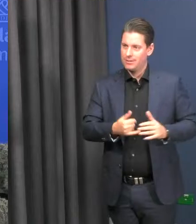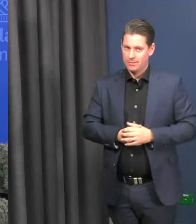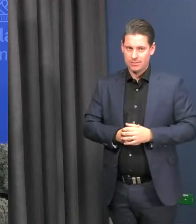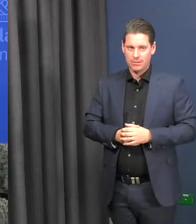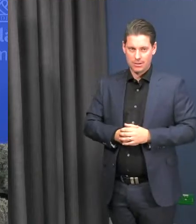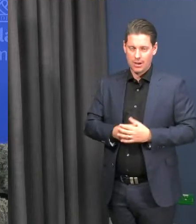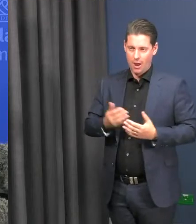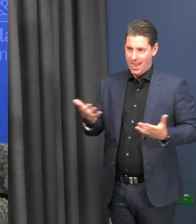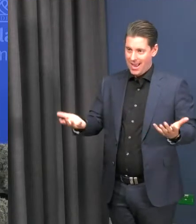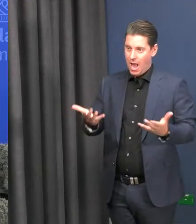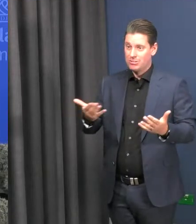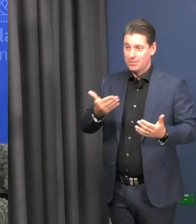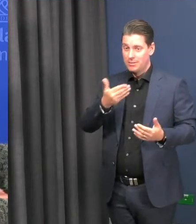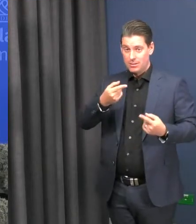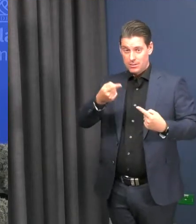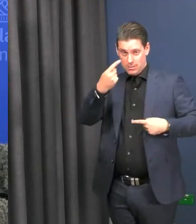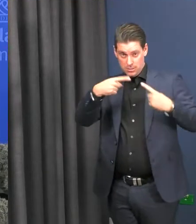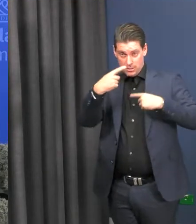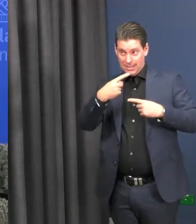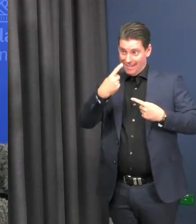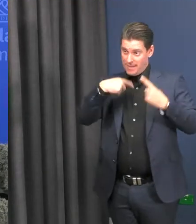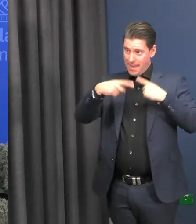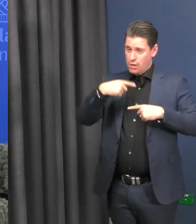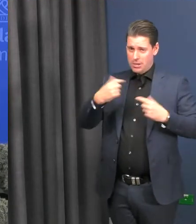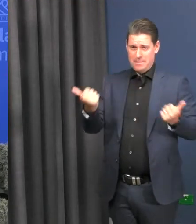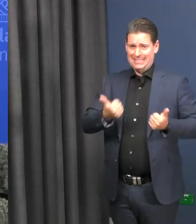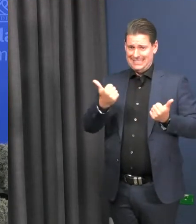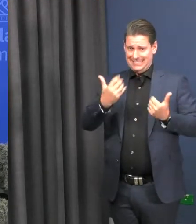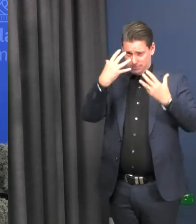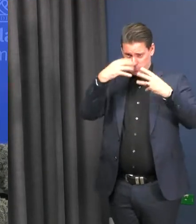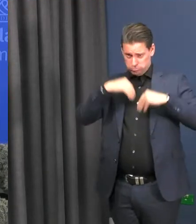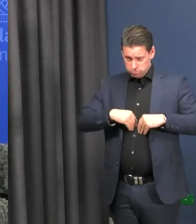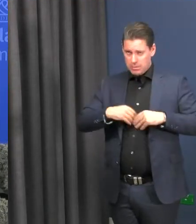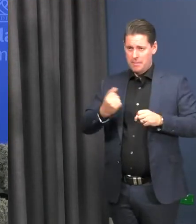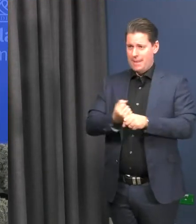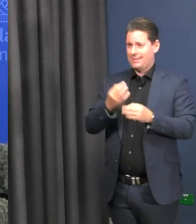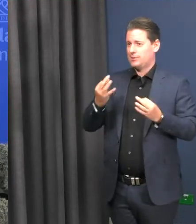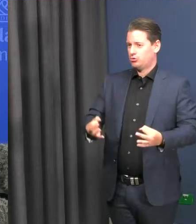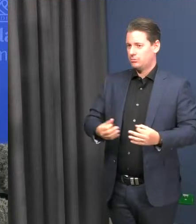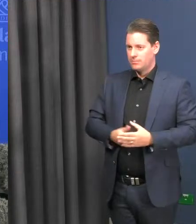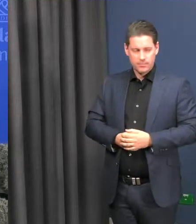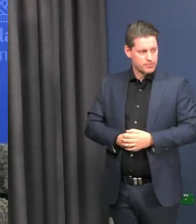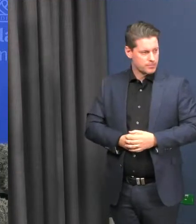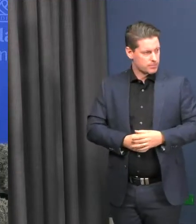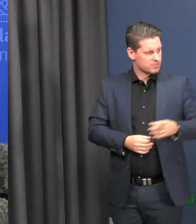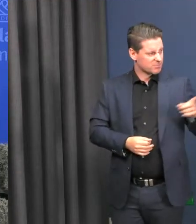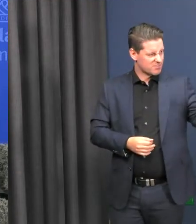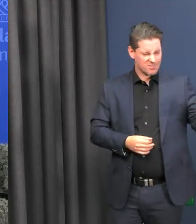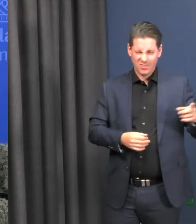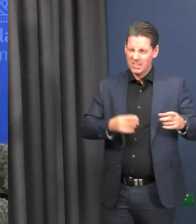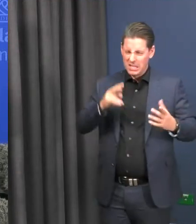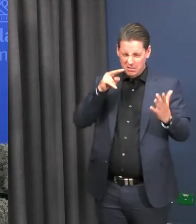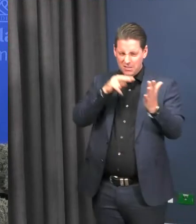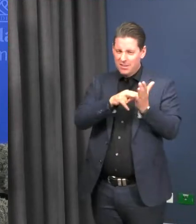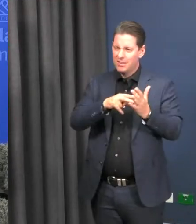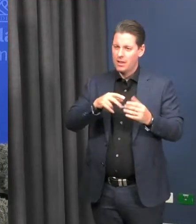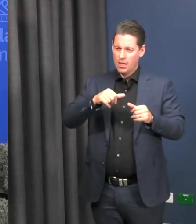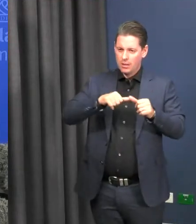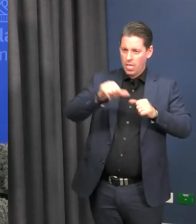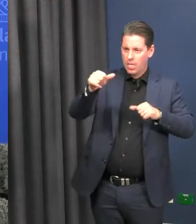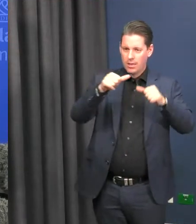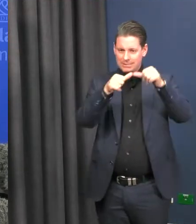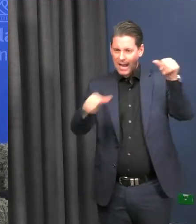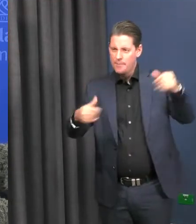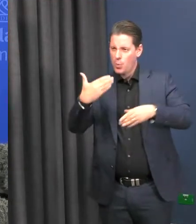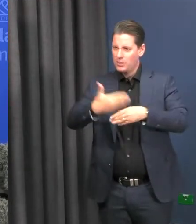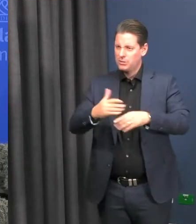urge people to just absorb all that information. There does seem to be some uncertainty about the advice on taping windows. Yeah. Should people be taping windows? If so,